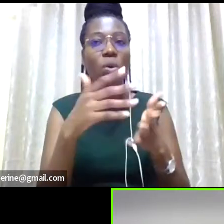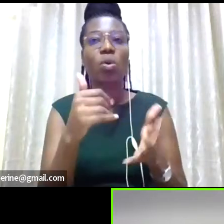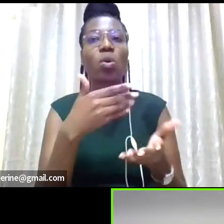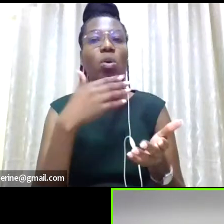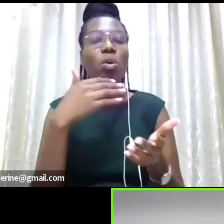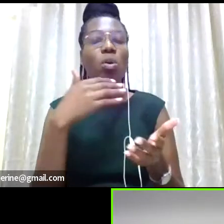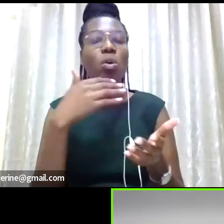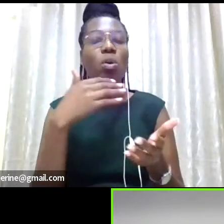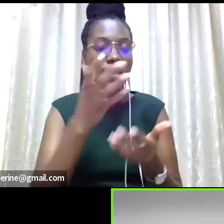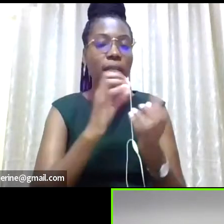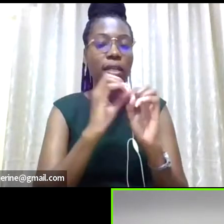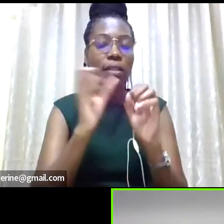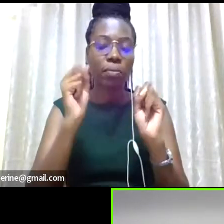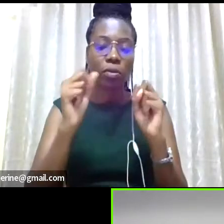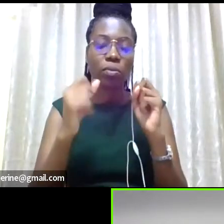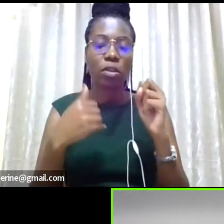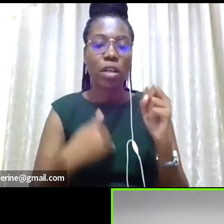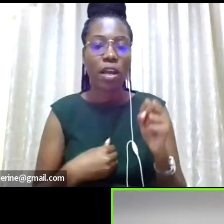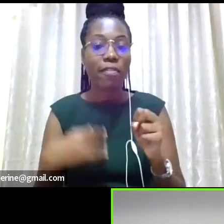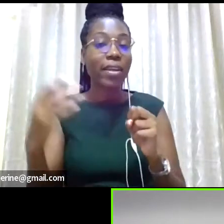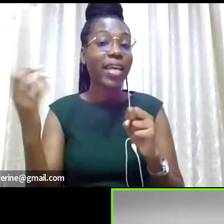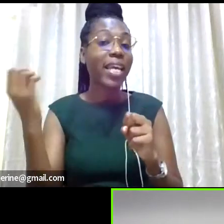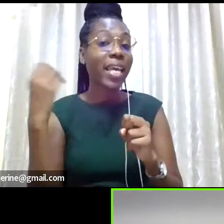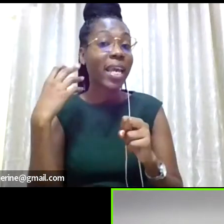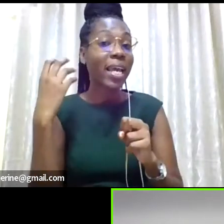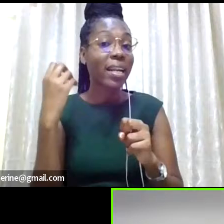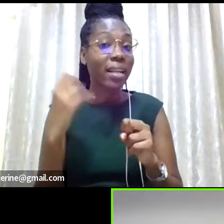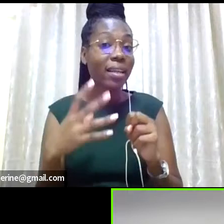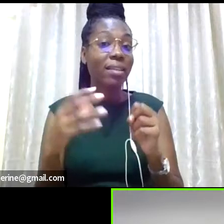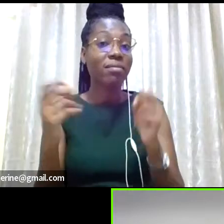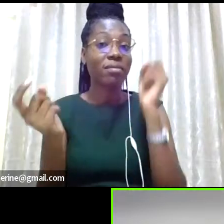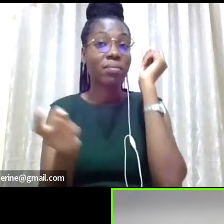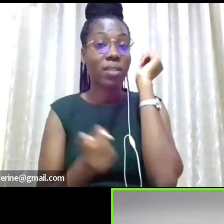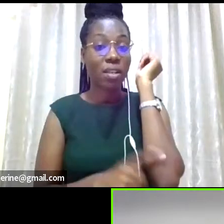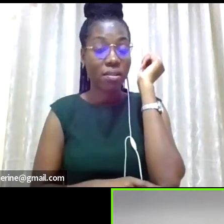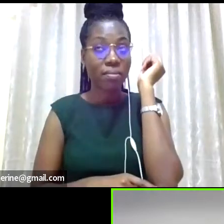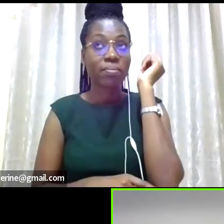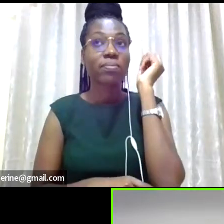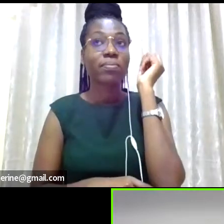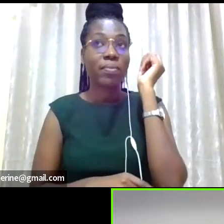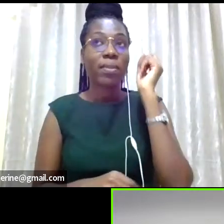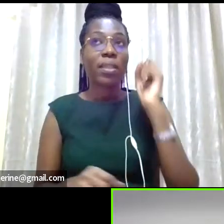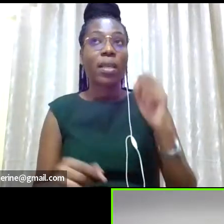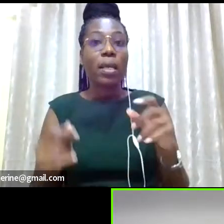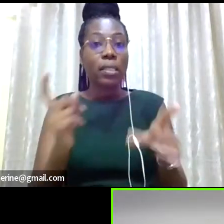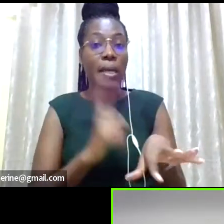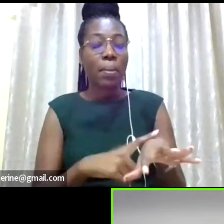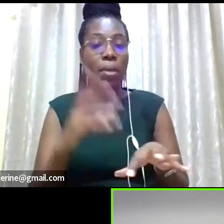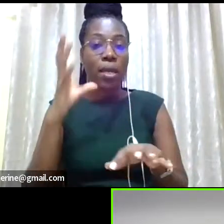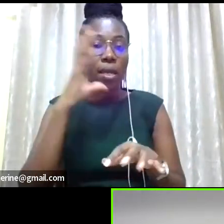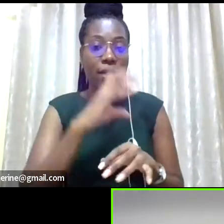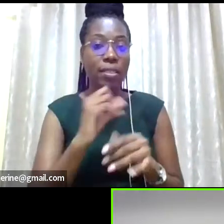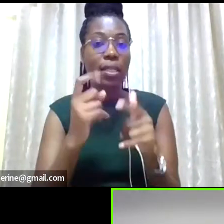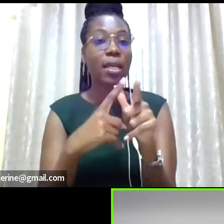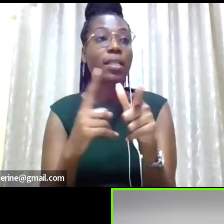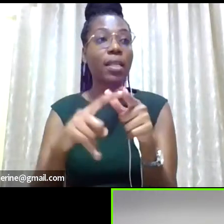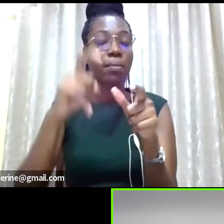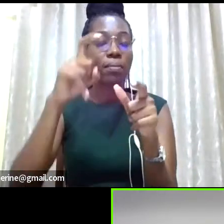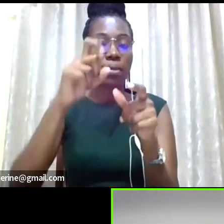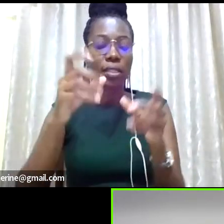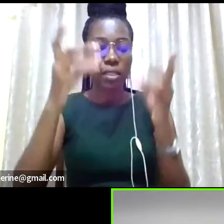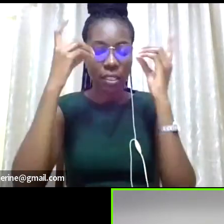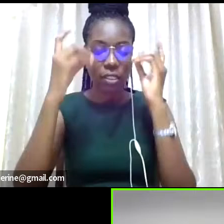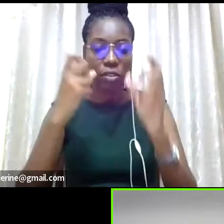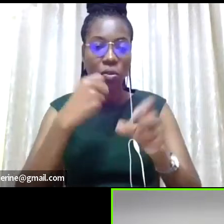hearing in the absentia. And what Peter has also insisted on is you need to make a decision on what to do.